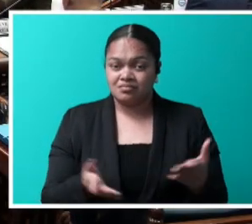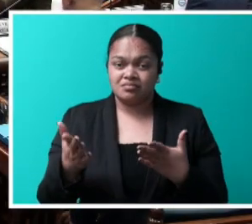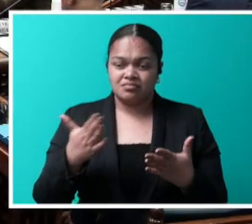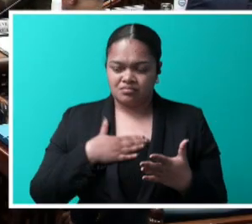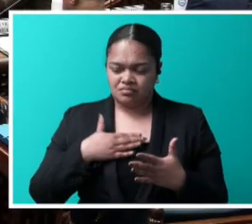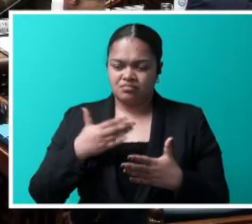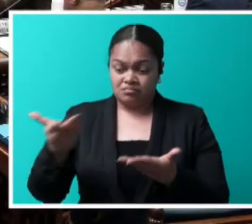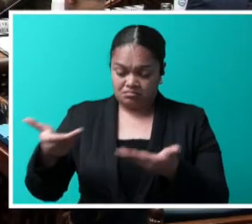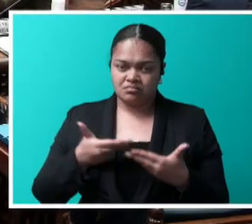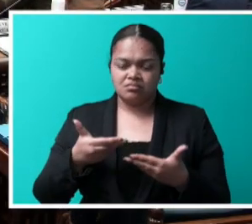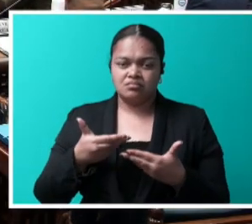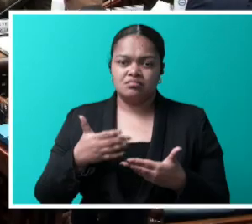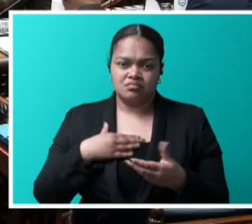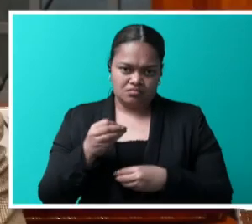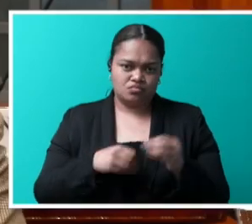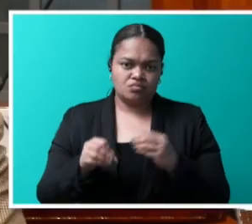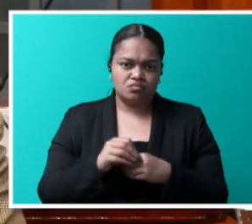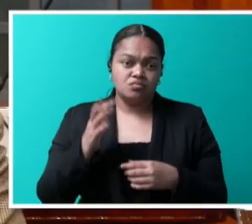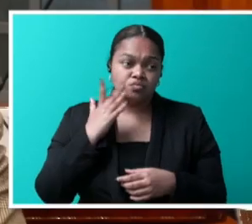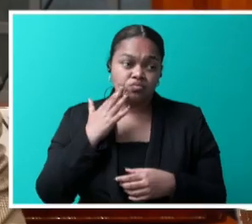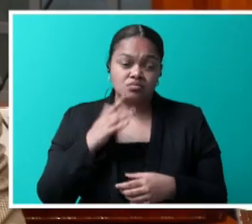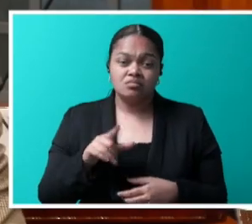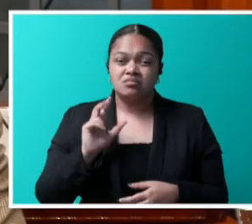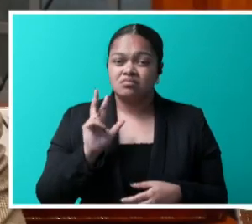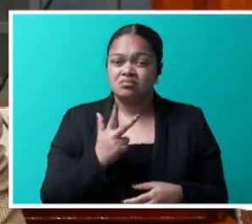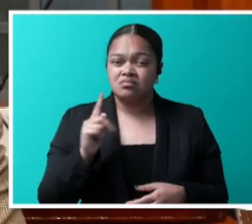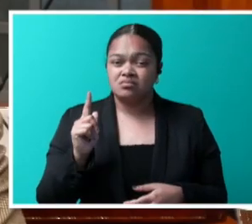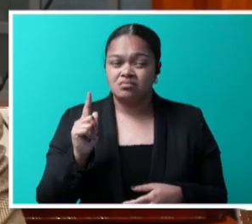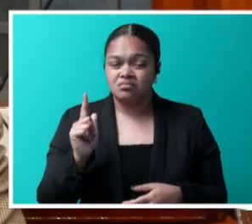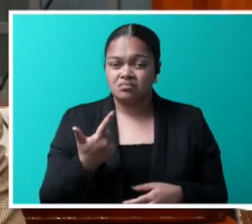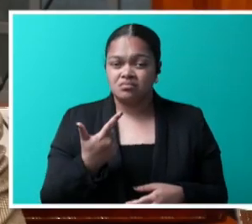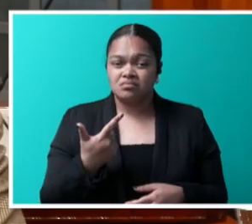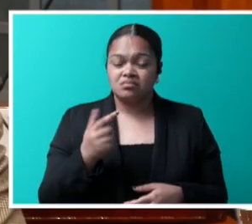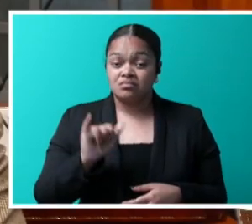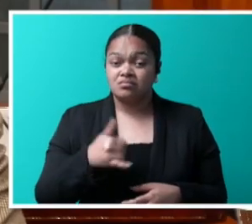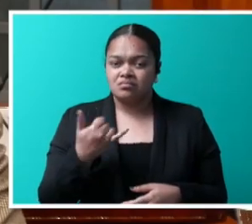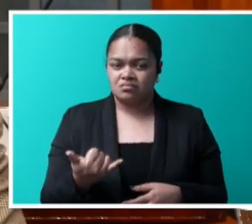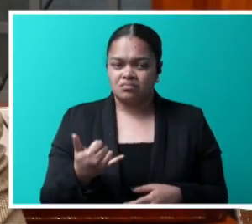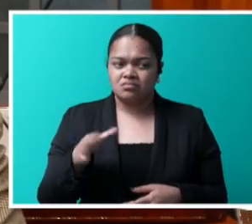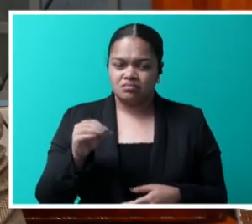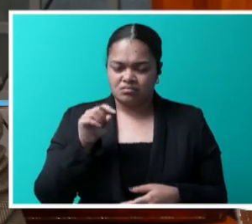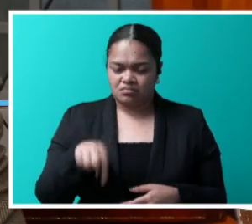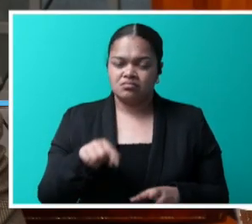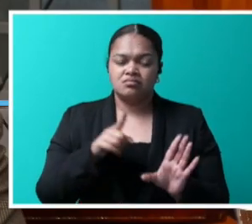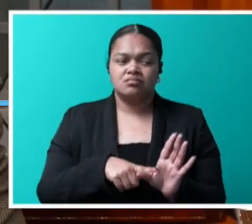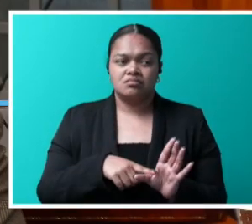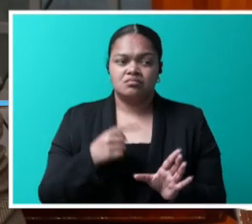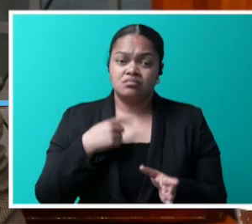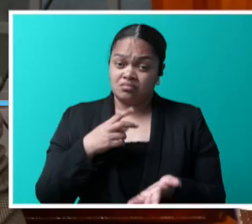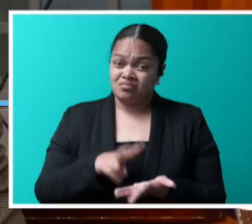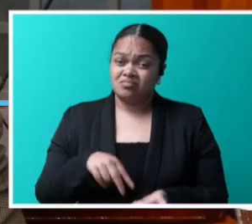office on the 7th of May of this year. Will I also